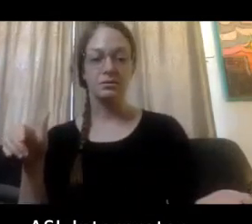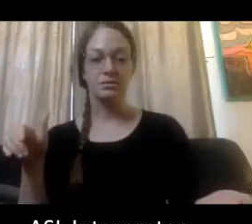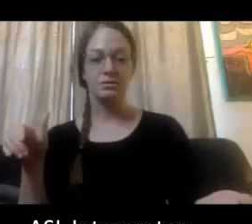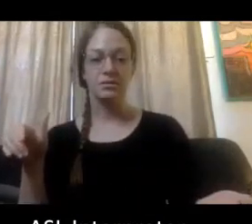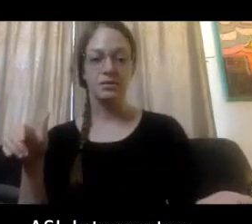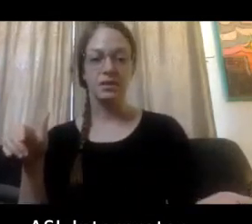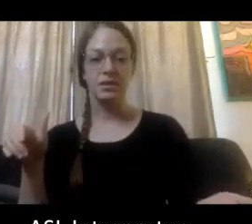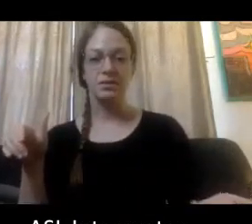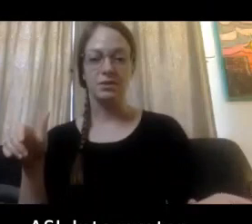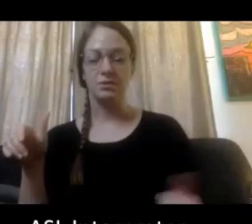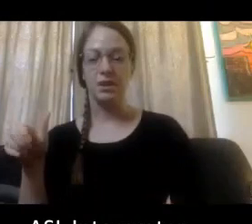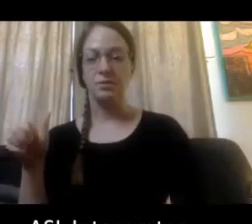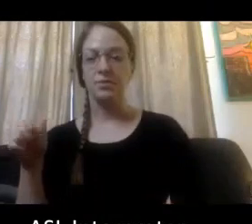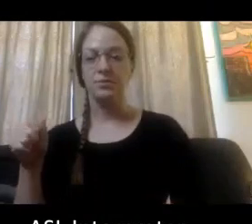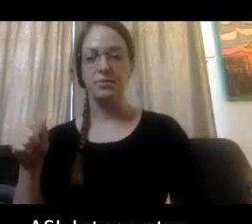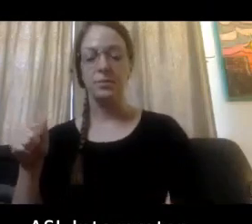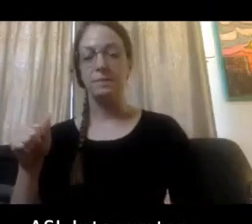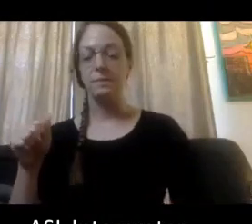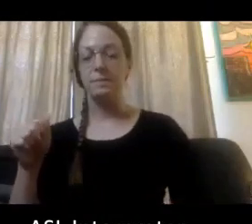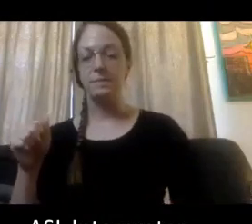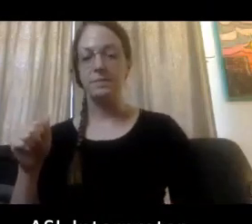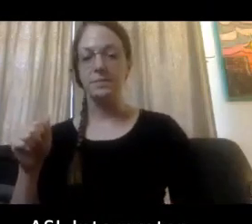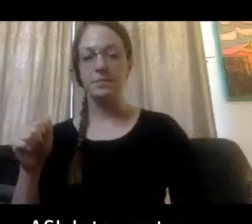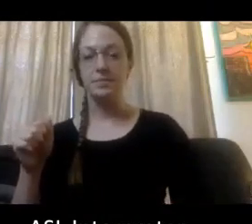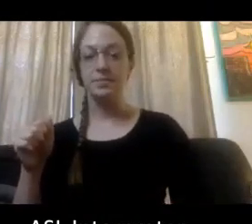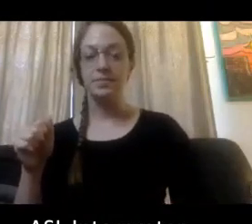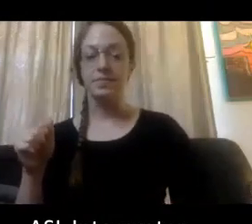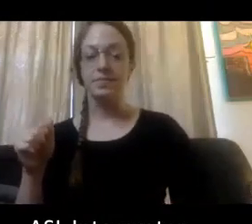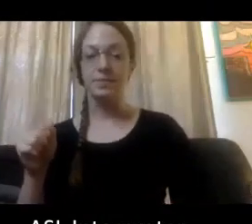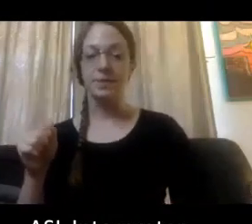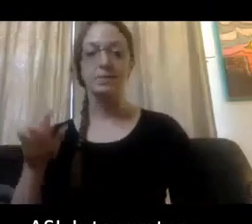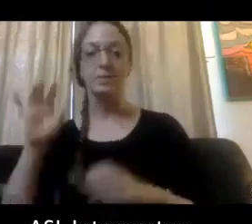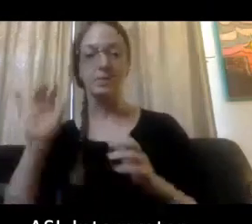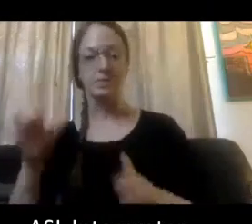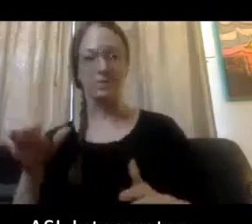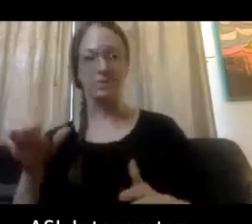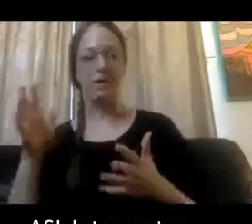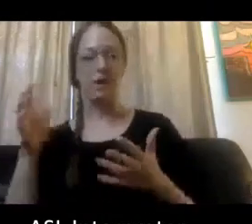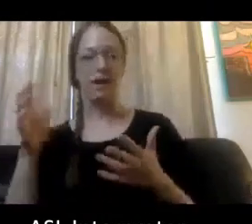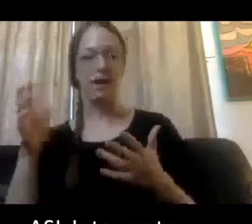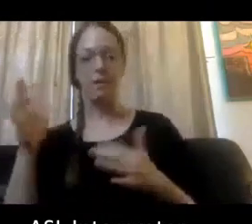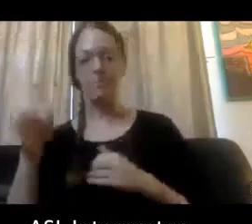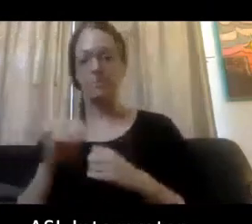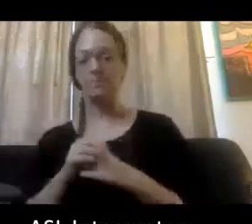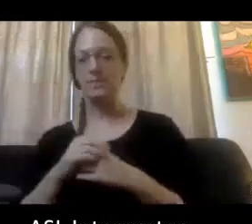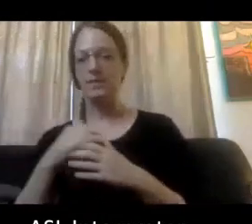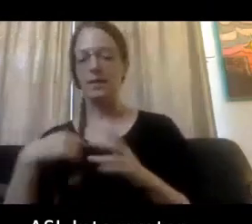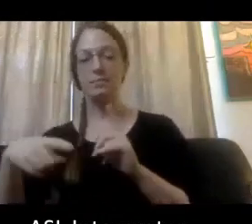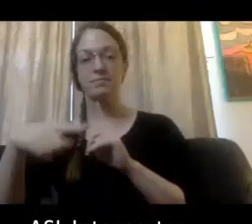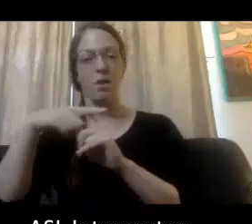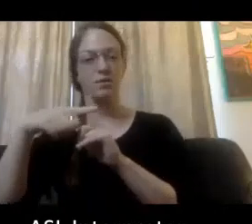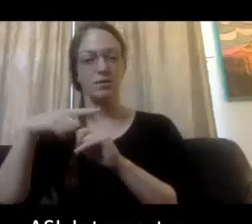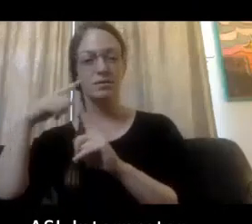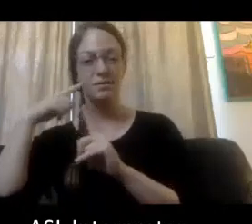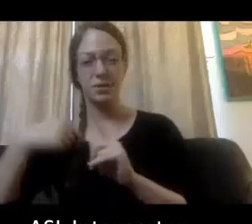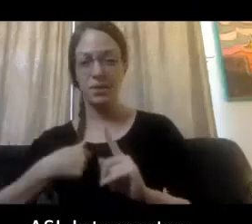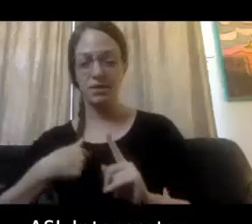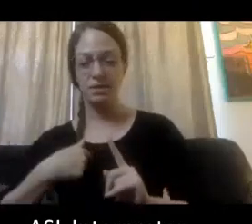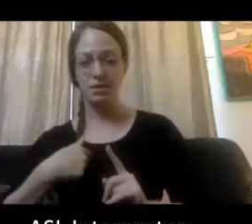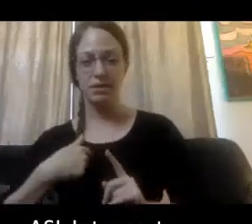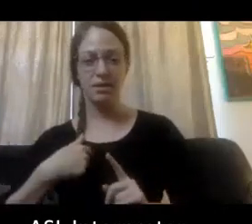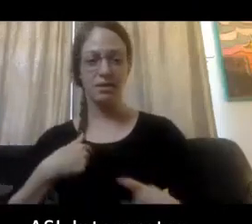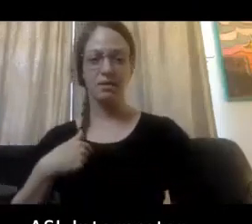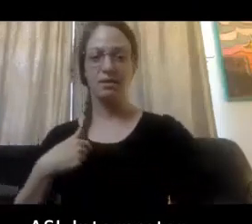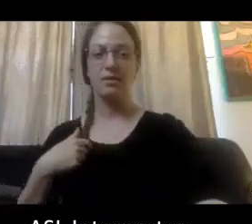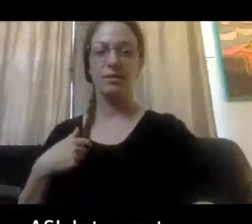the others are saying. So it's that I just consider to be a positive thing. It's challenging with